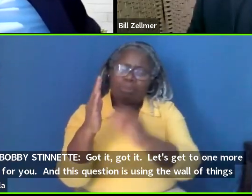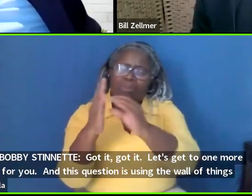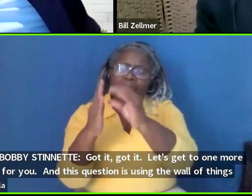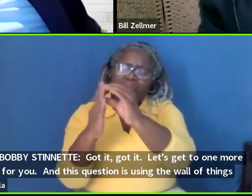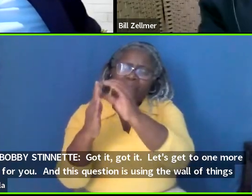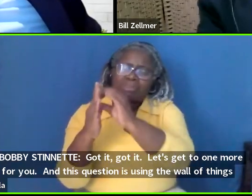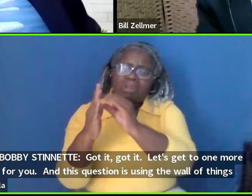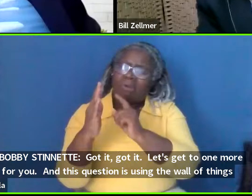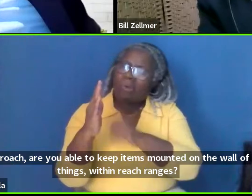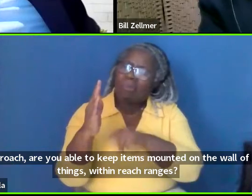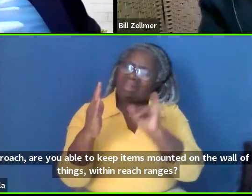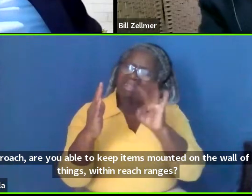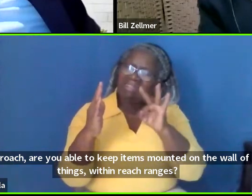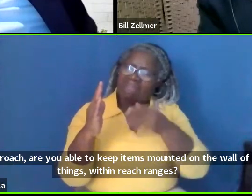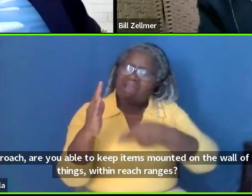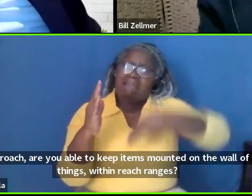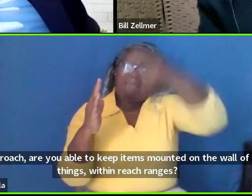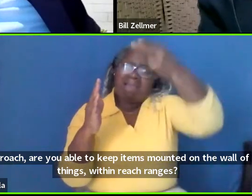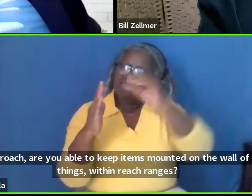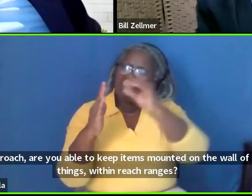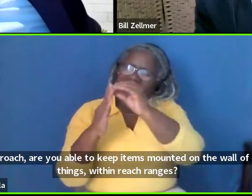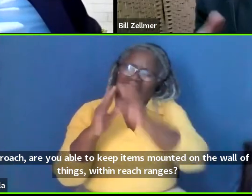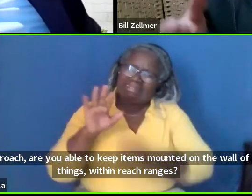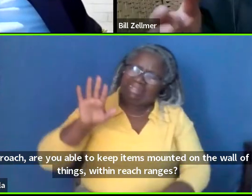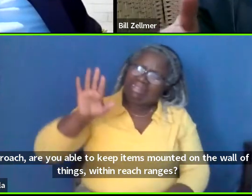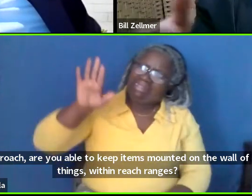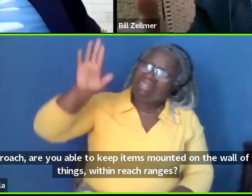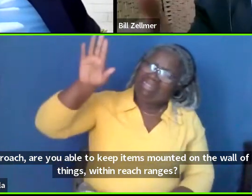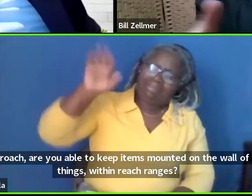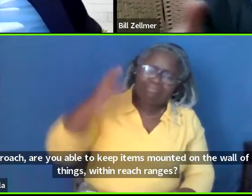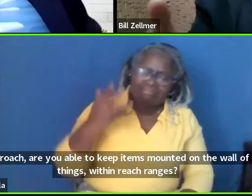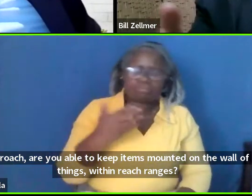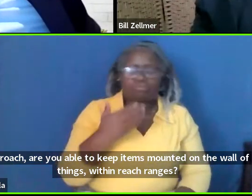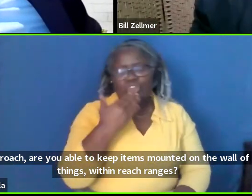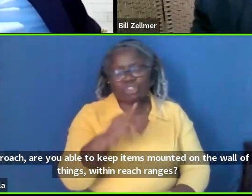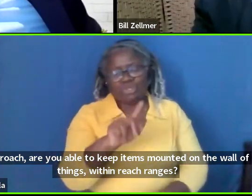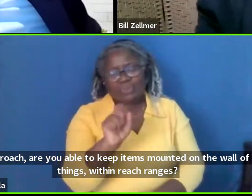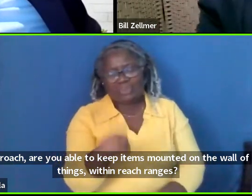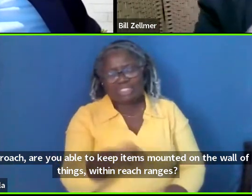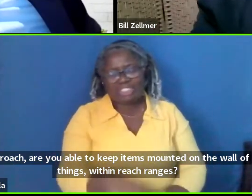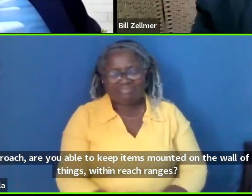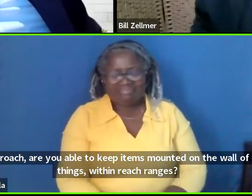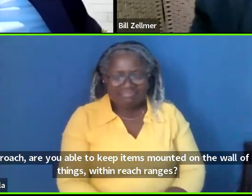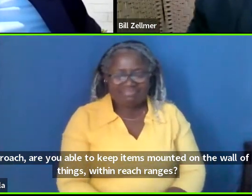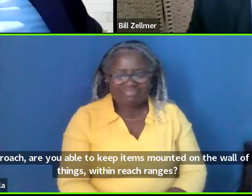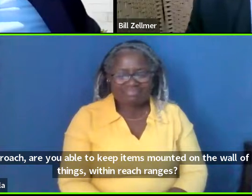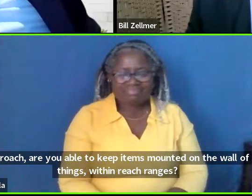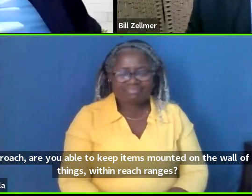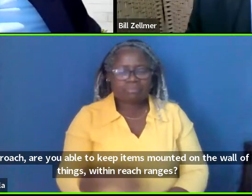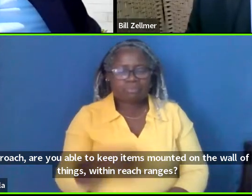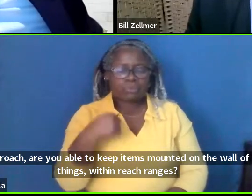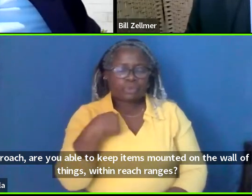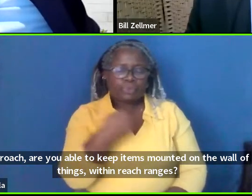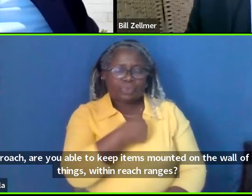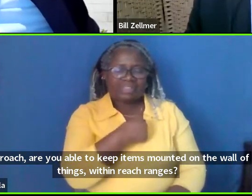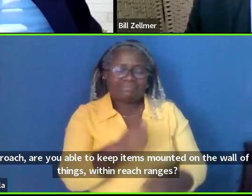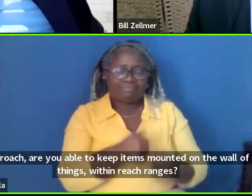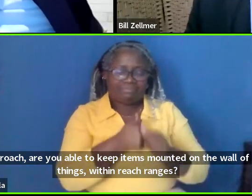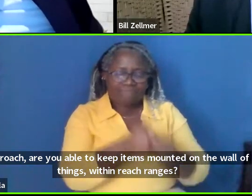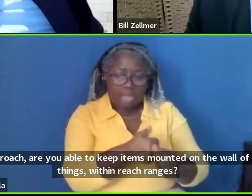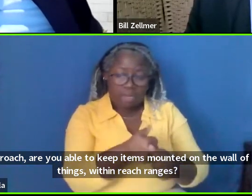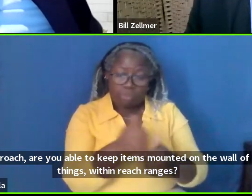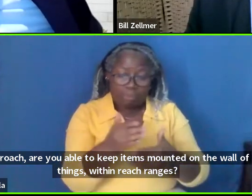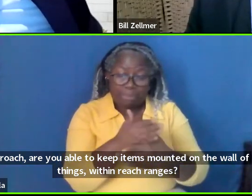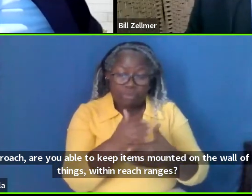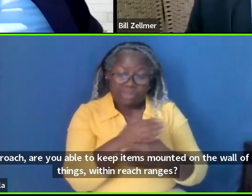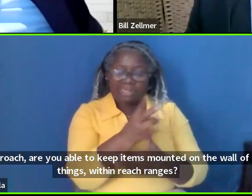do. We're keeping measurements for a 17 to 19 inch reach range, mm-hmm. and trying to